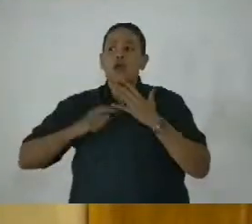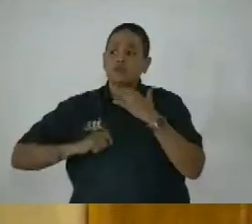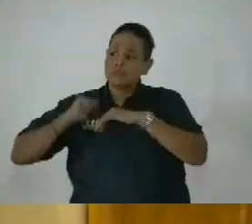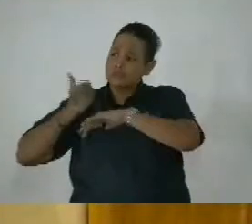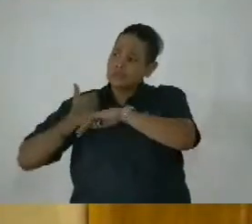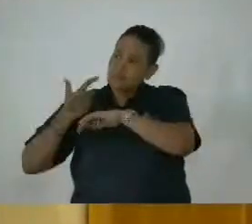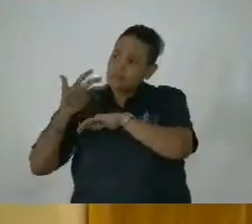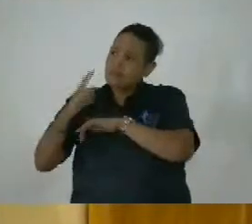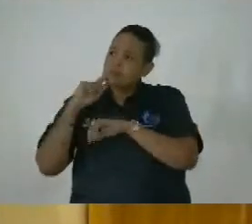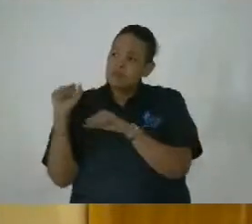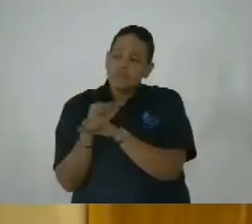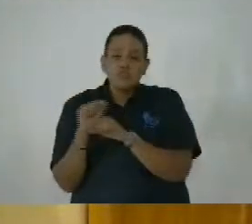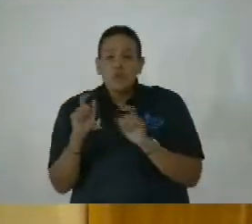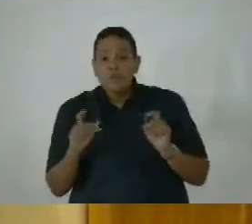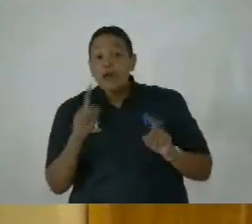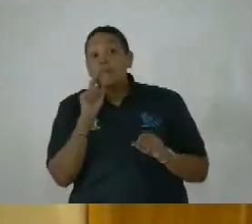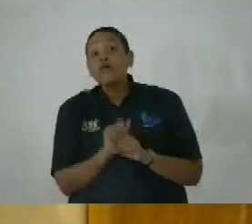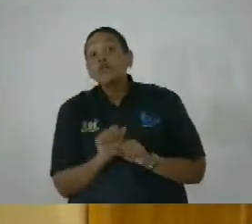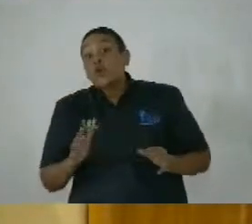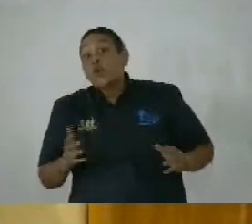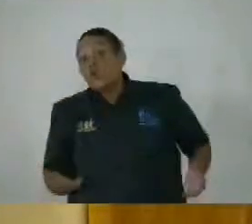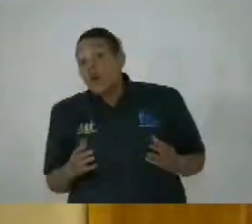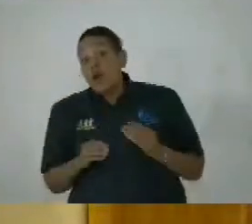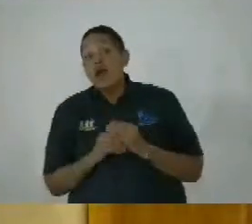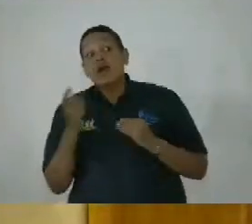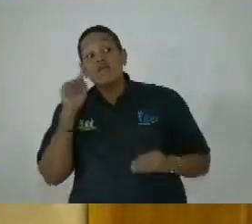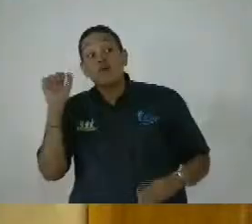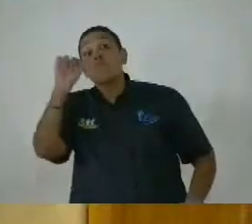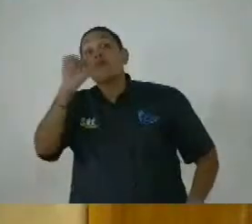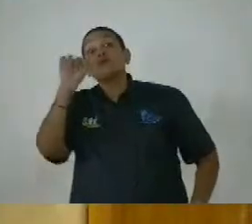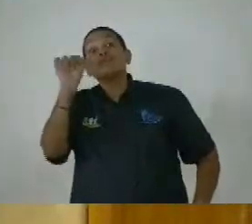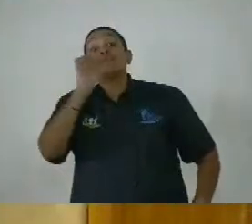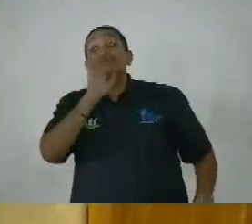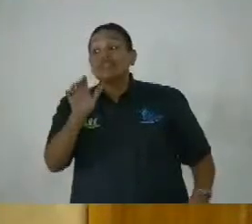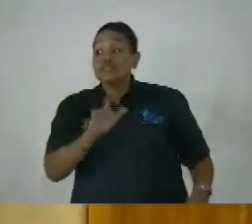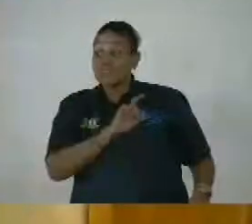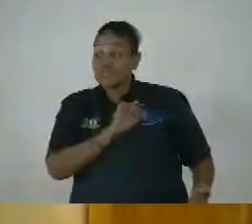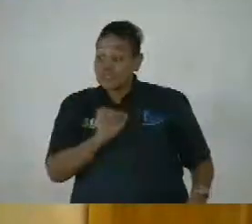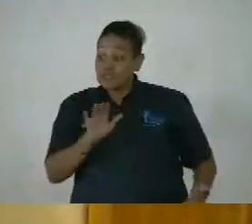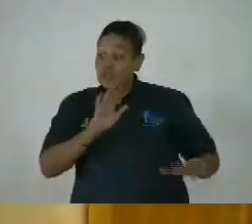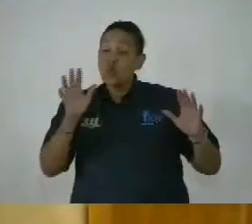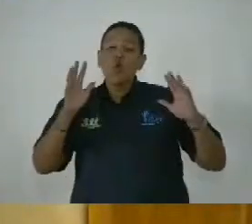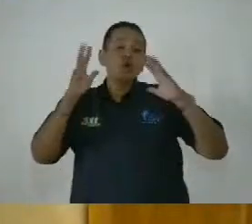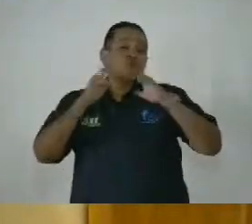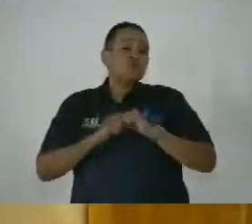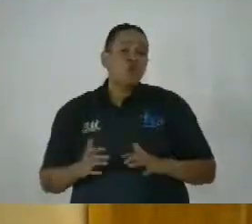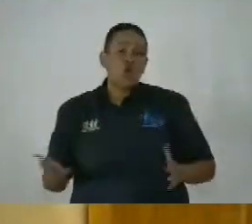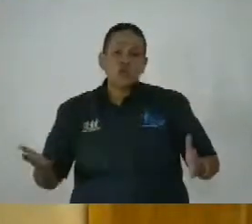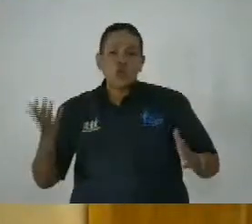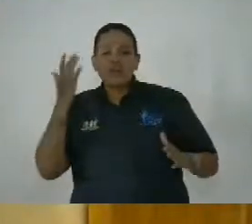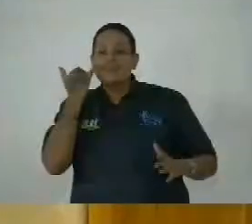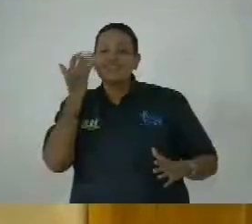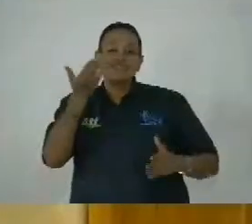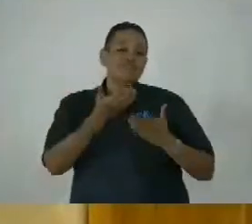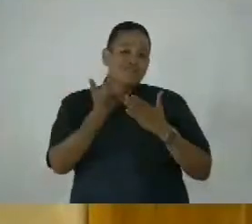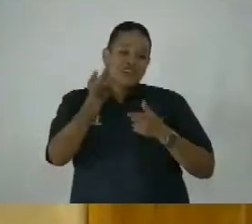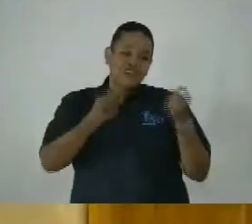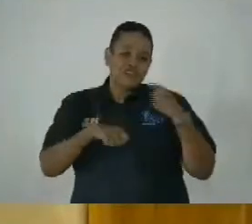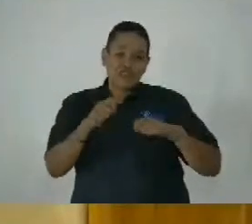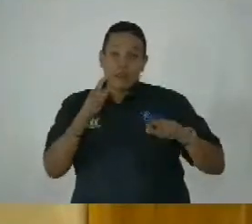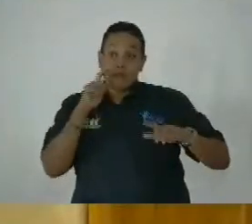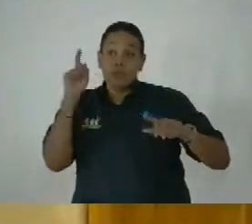place. We have to ensure from motor vehicles to station don't run down before you replace them. We